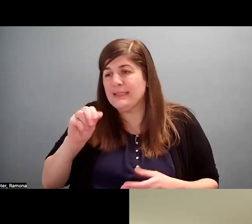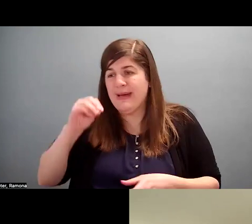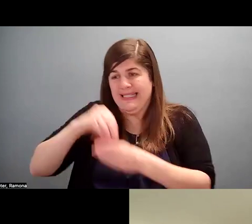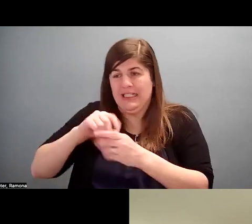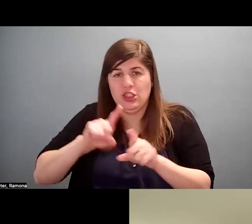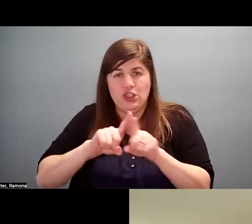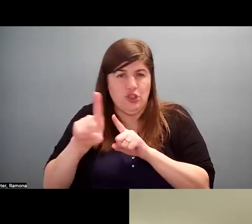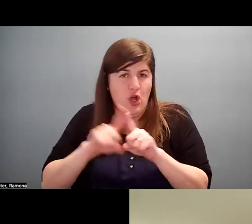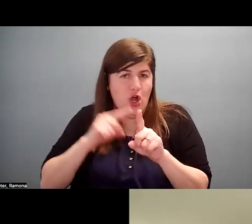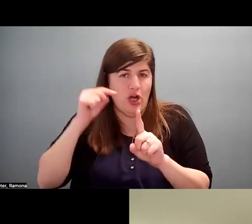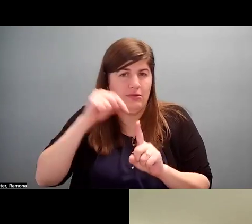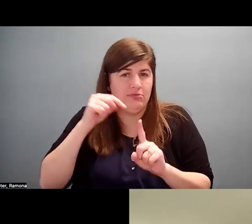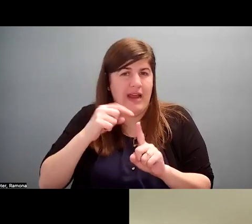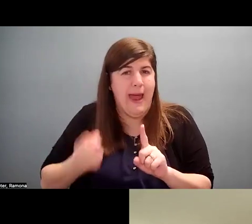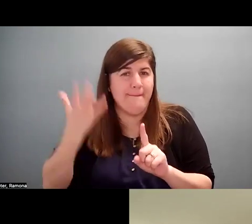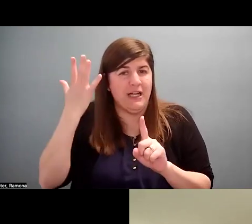Um,